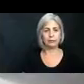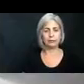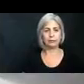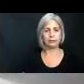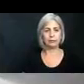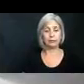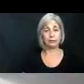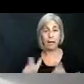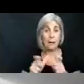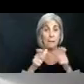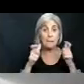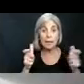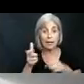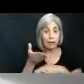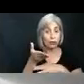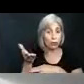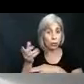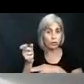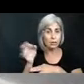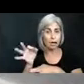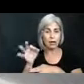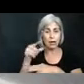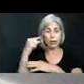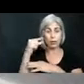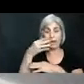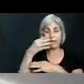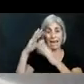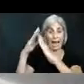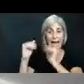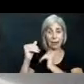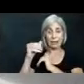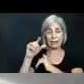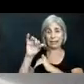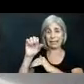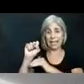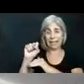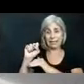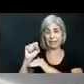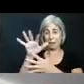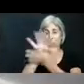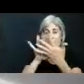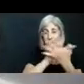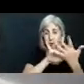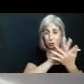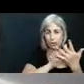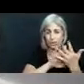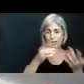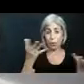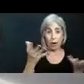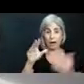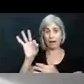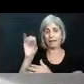So the biggest source of this greenhouse gas pollution is the burning of fossil fuels. And if you look at this image and you see